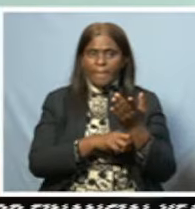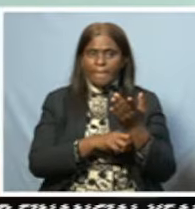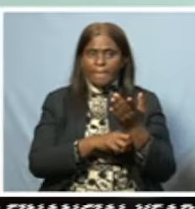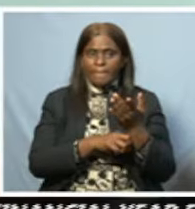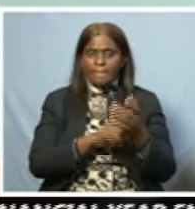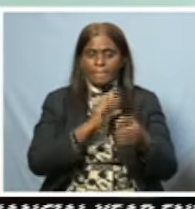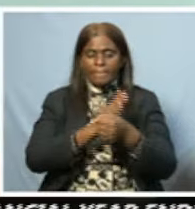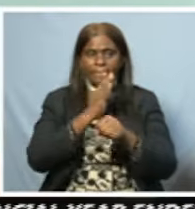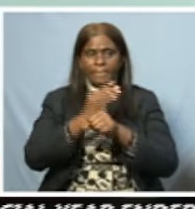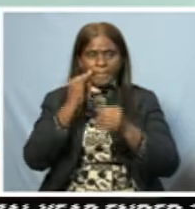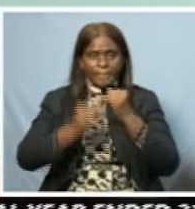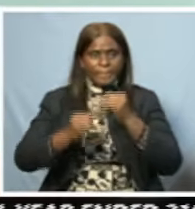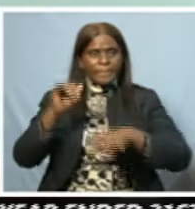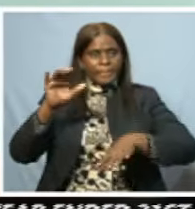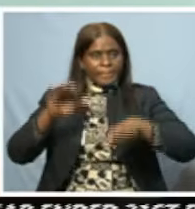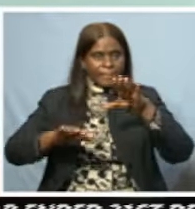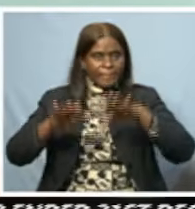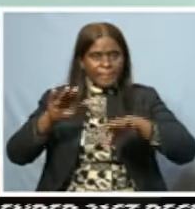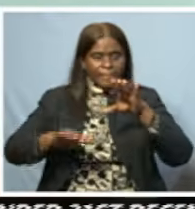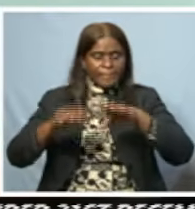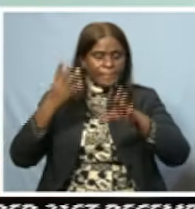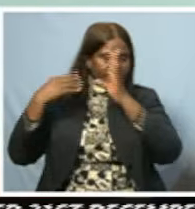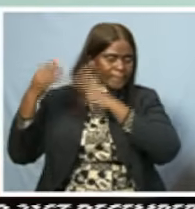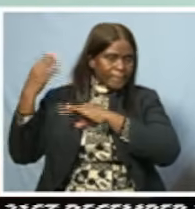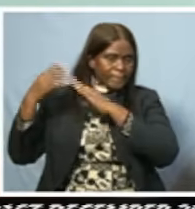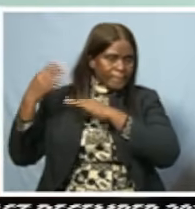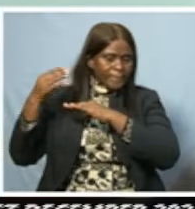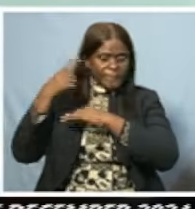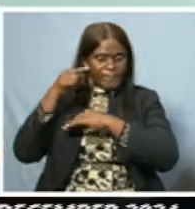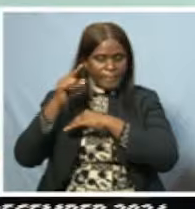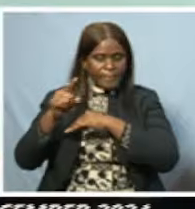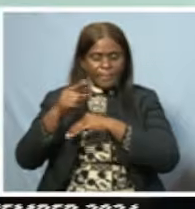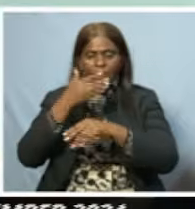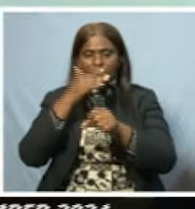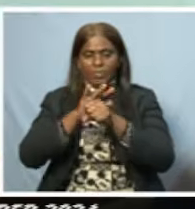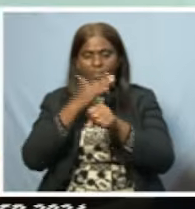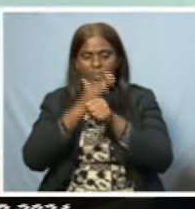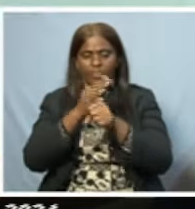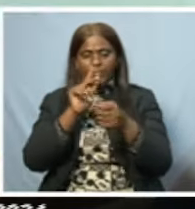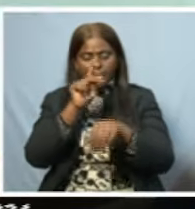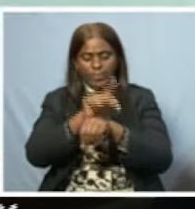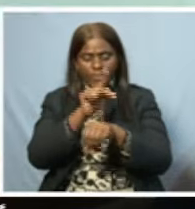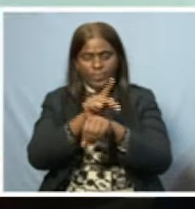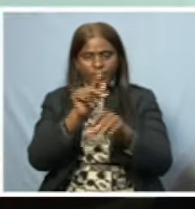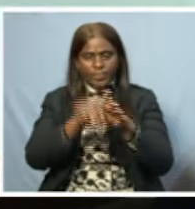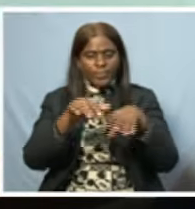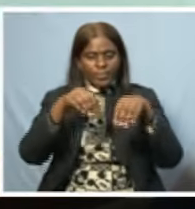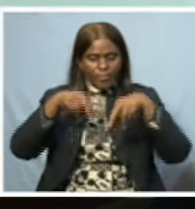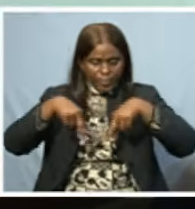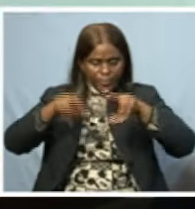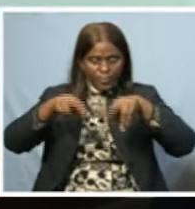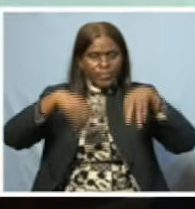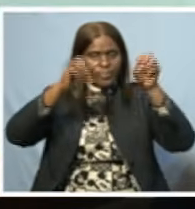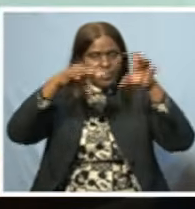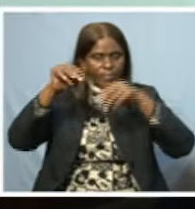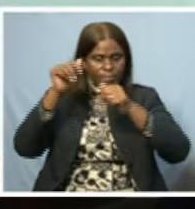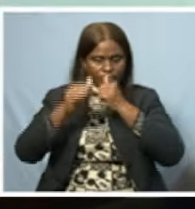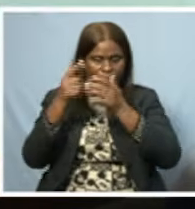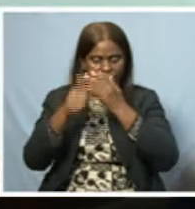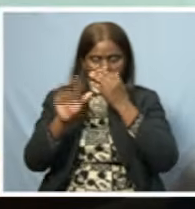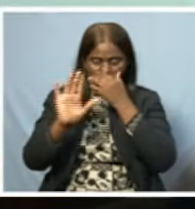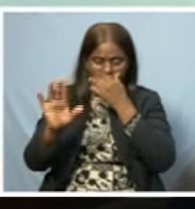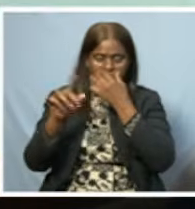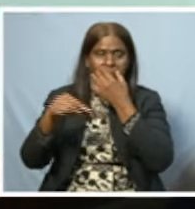And then the balance that is the outstanding is for a committed project on street lighting, which is currently